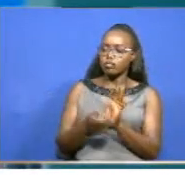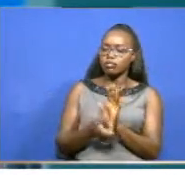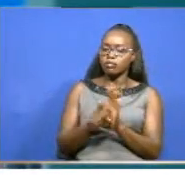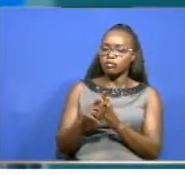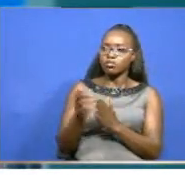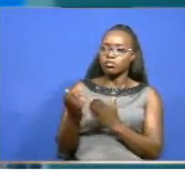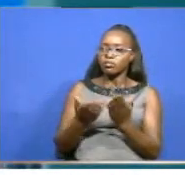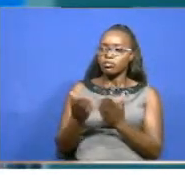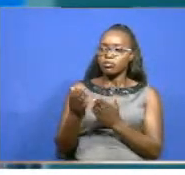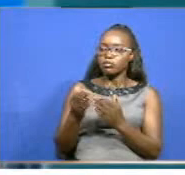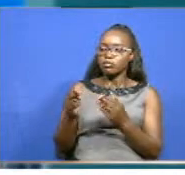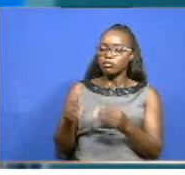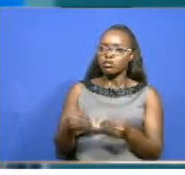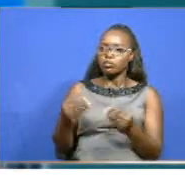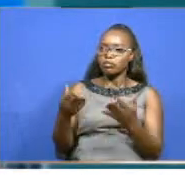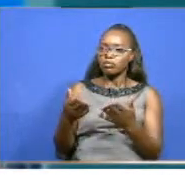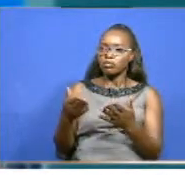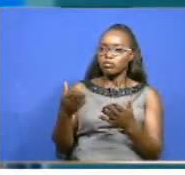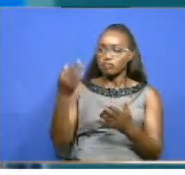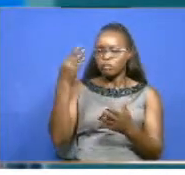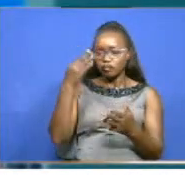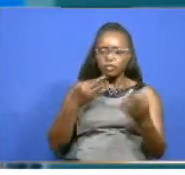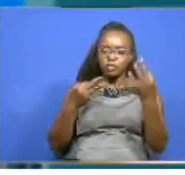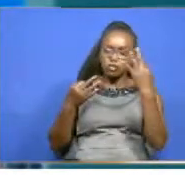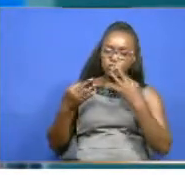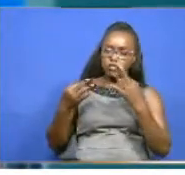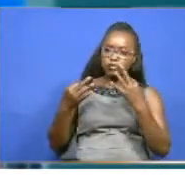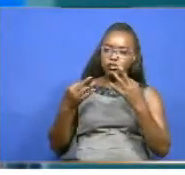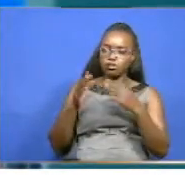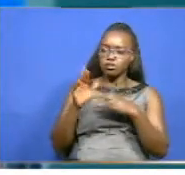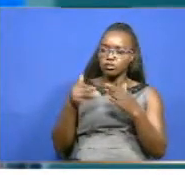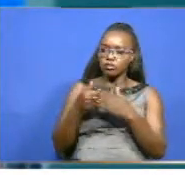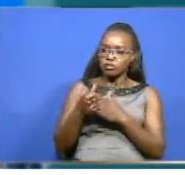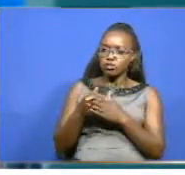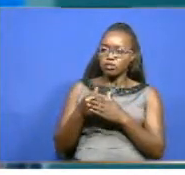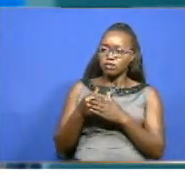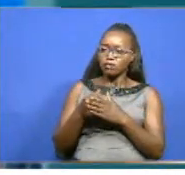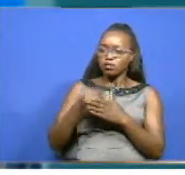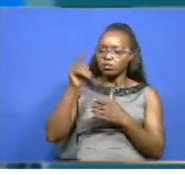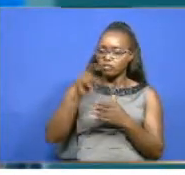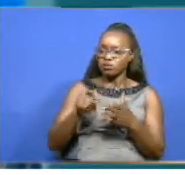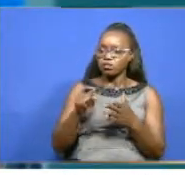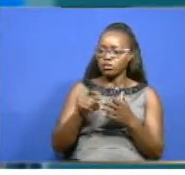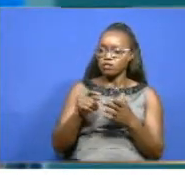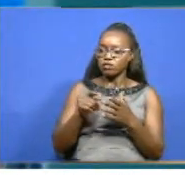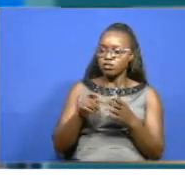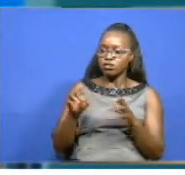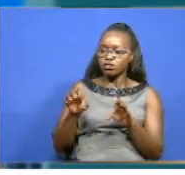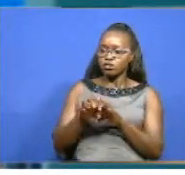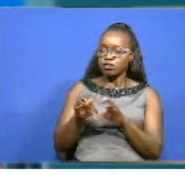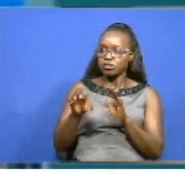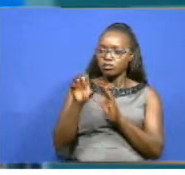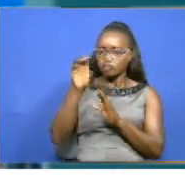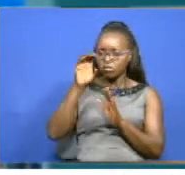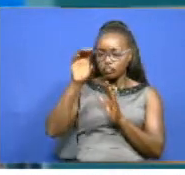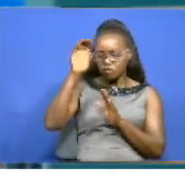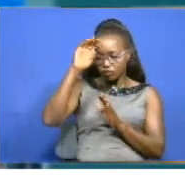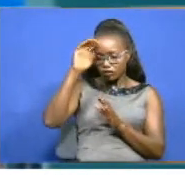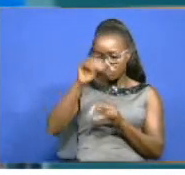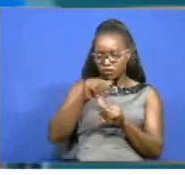provision, face-to-face, all this must be looked at. The next level is the level at the